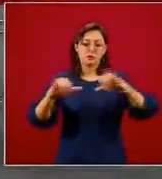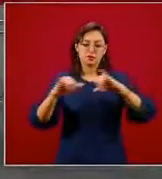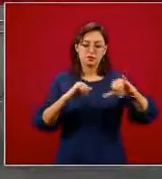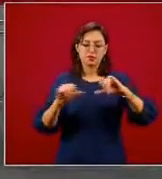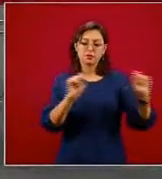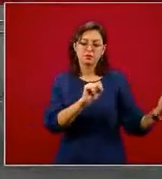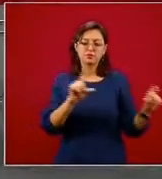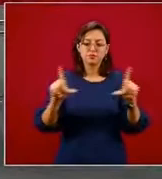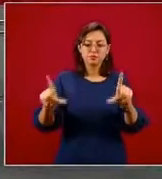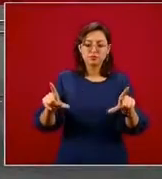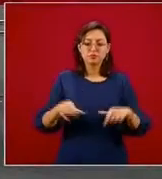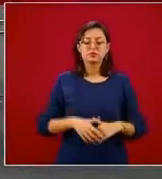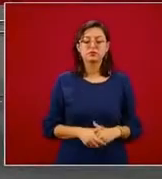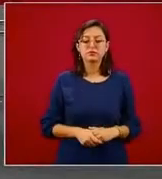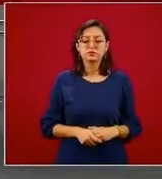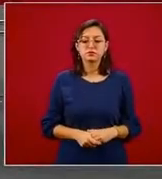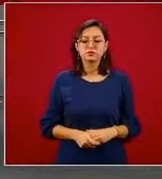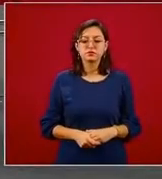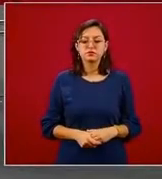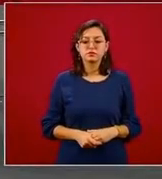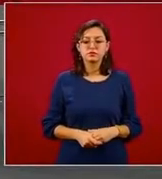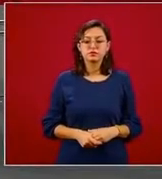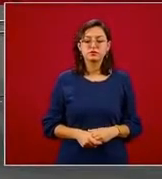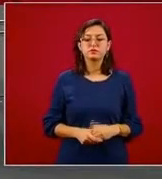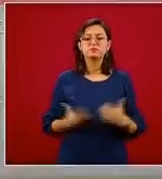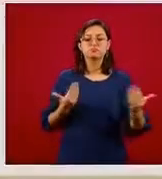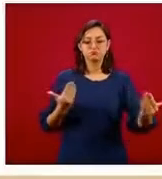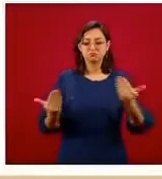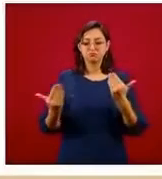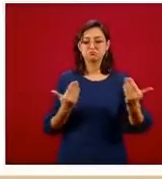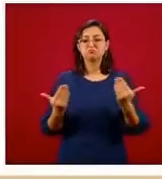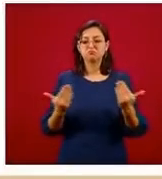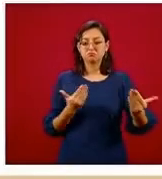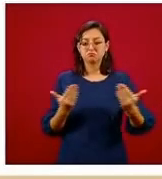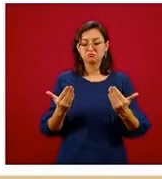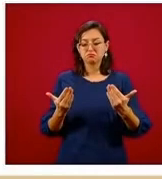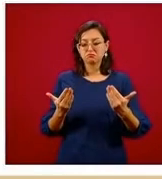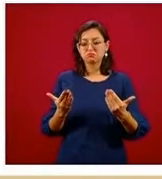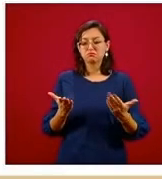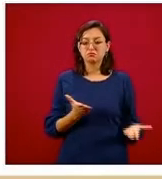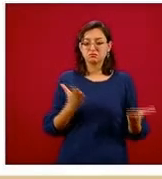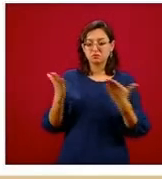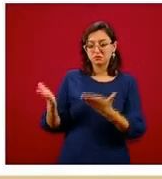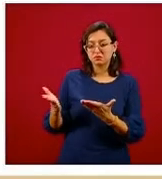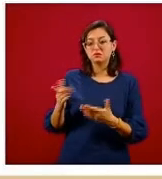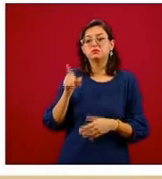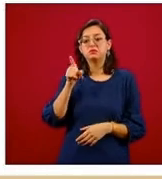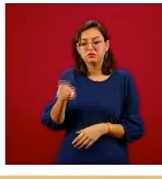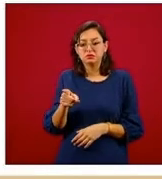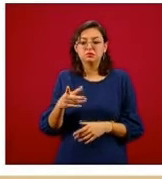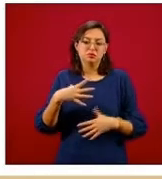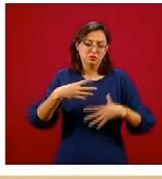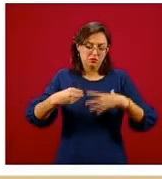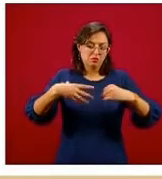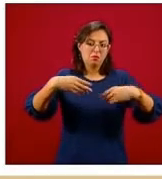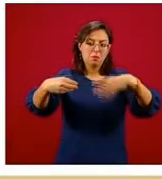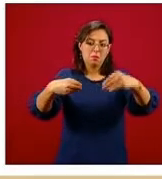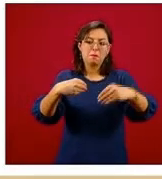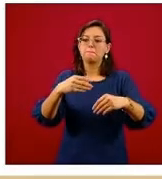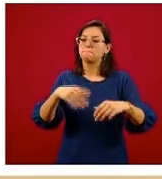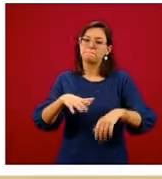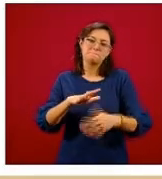to the cases. According to this next slide map, this is where we can actually get to compare